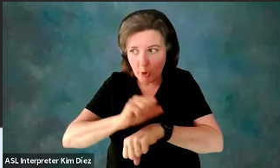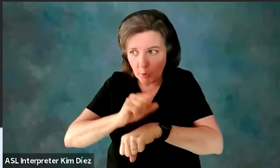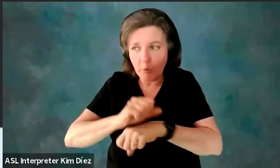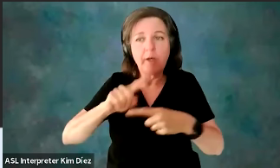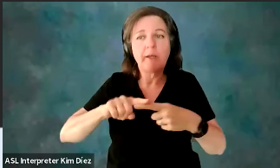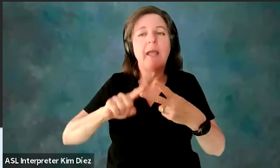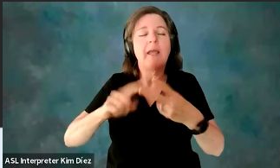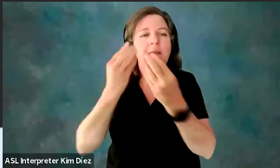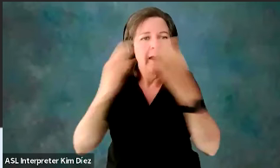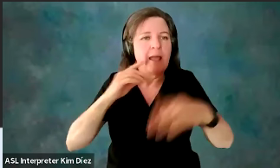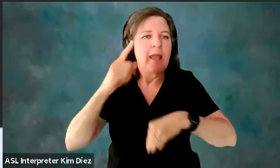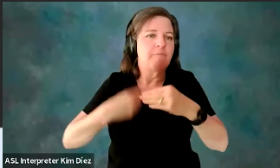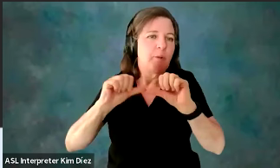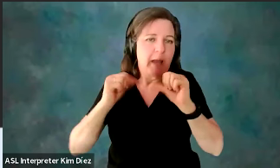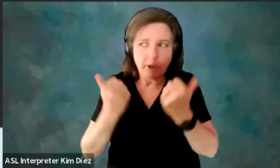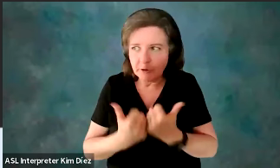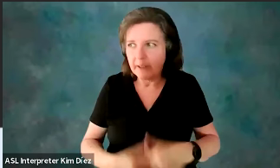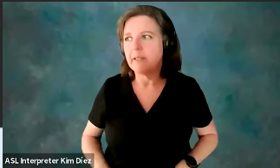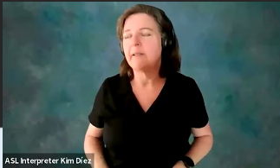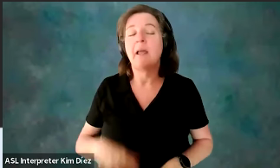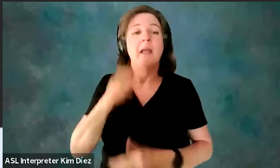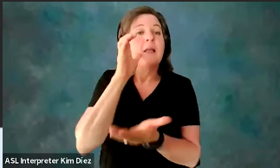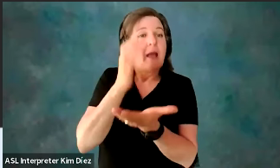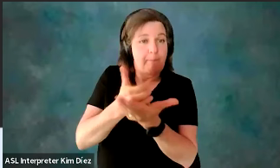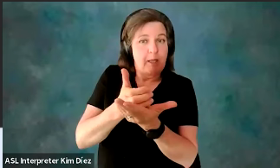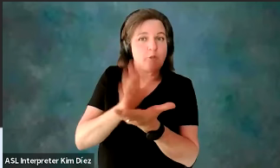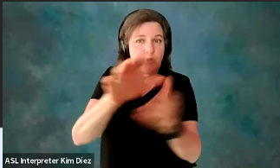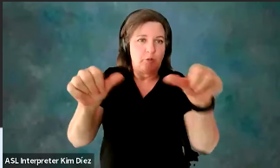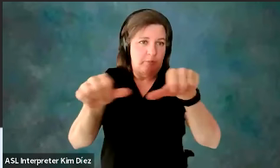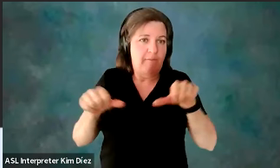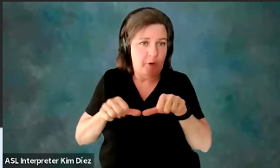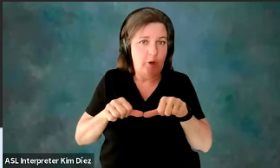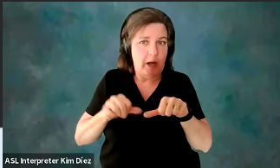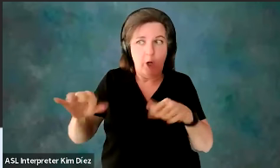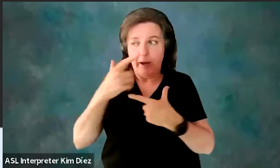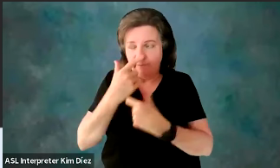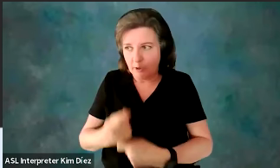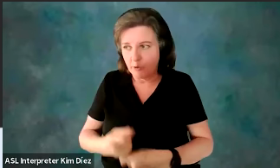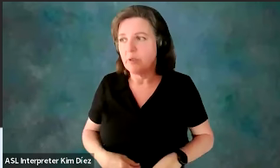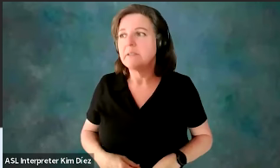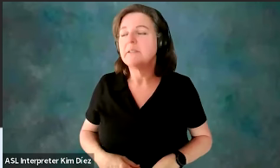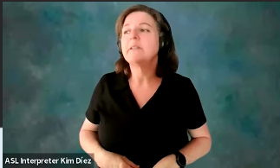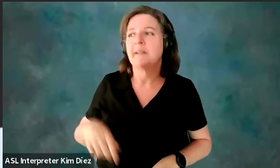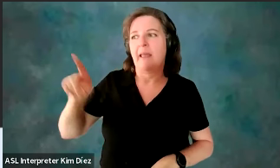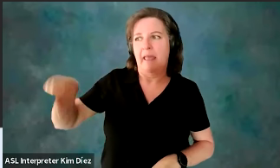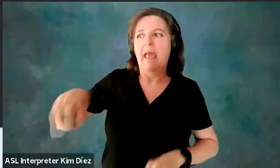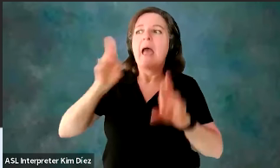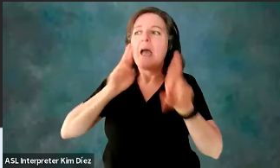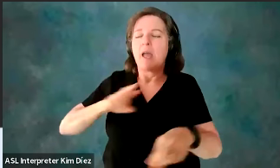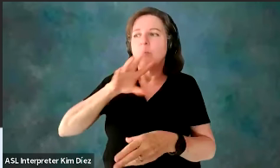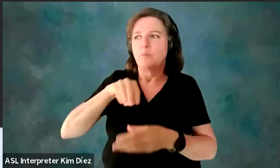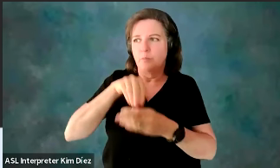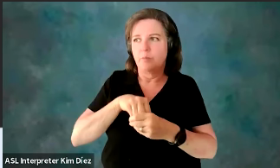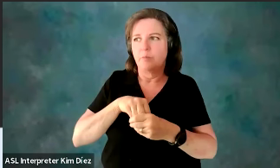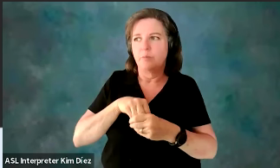of the agency. It's going to give you an image of the area of interest, and it's going to include the